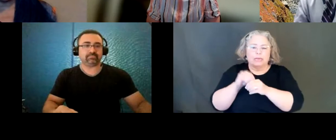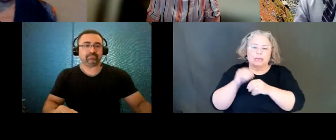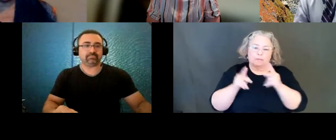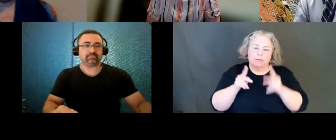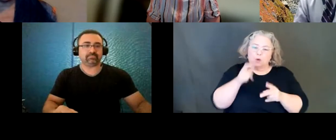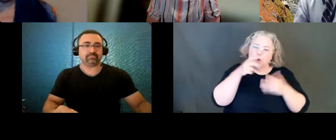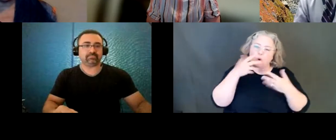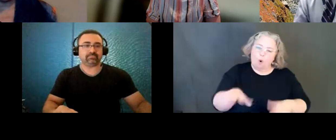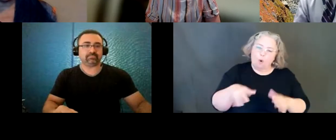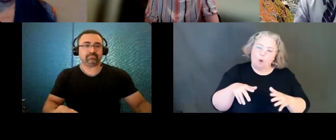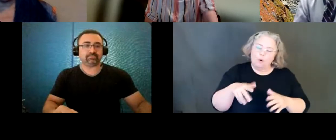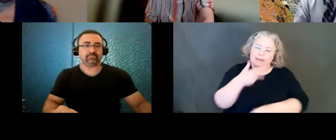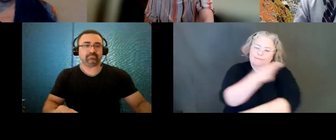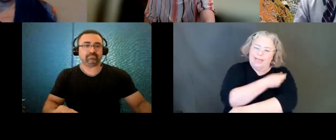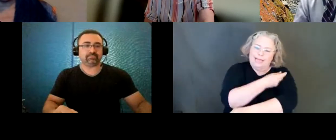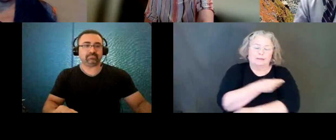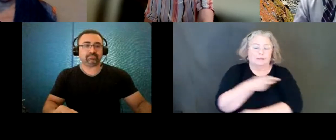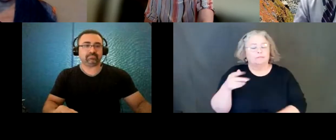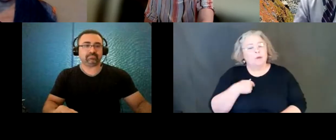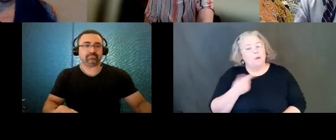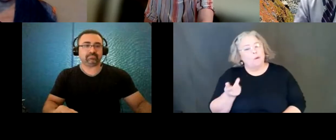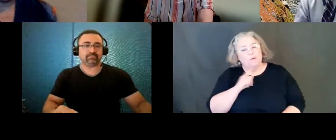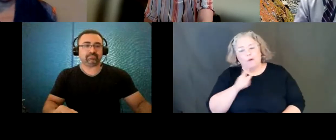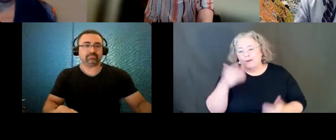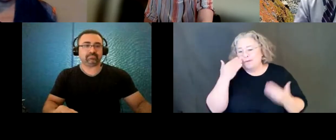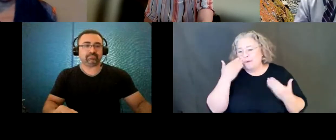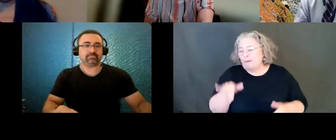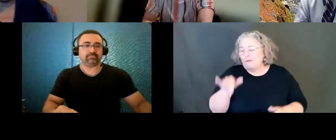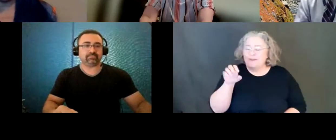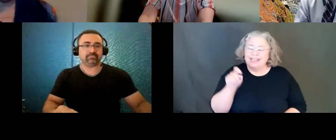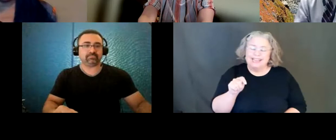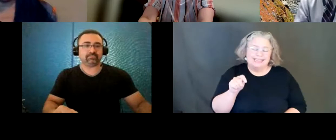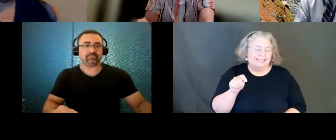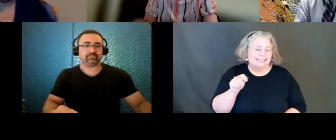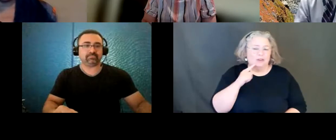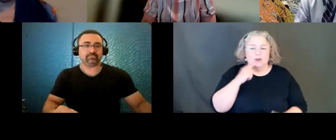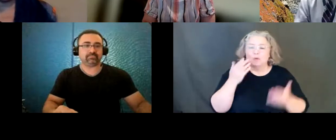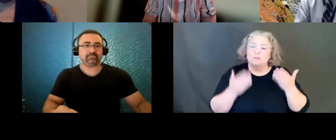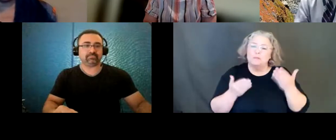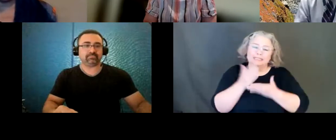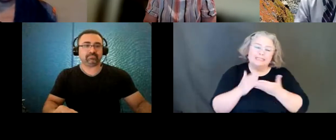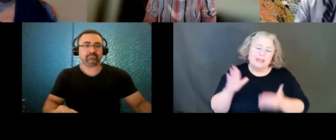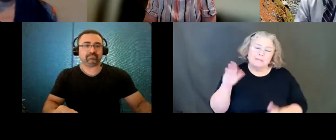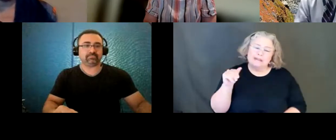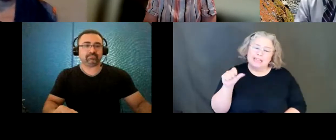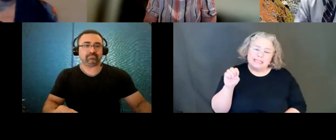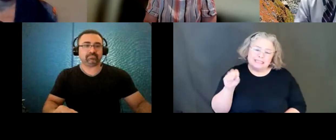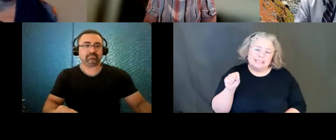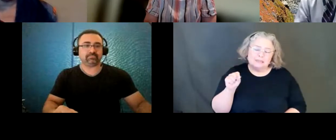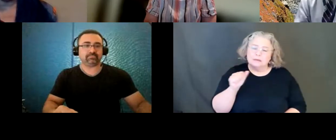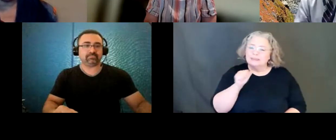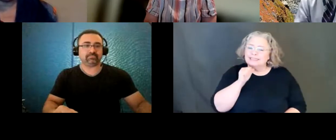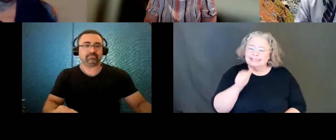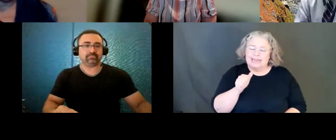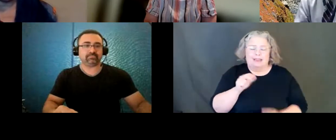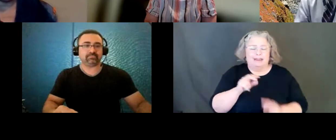It really isn't known yet. There's some suggestion that there may be cases, but it's not really